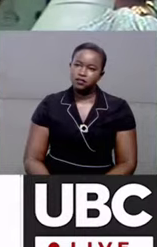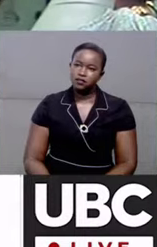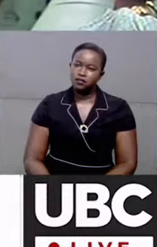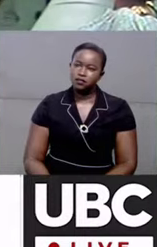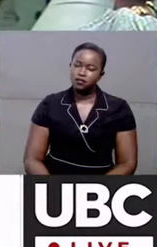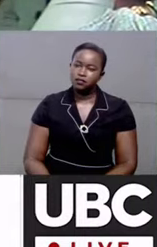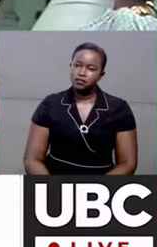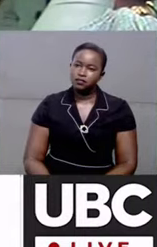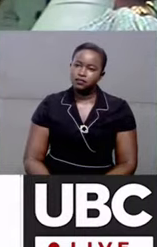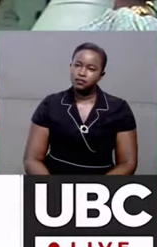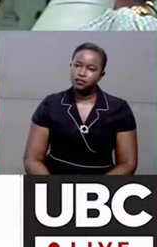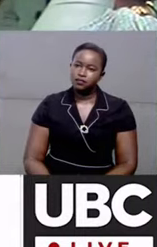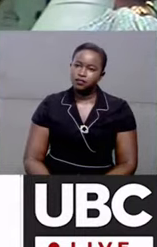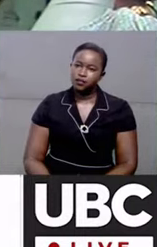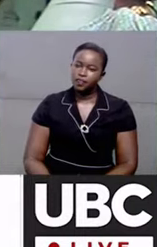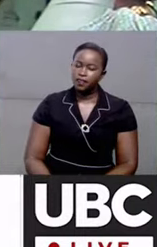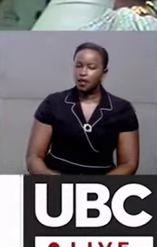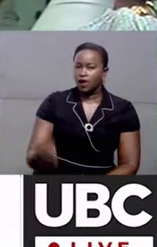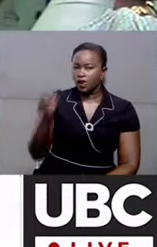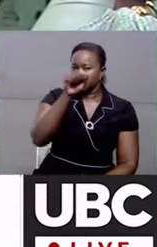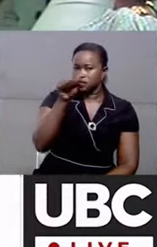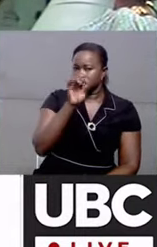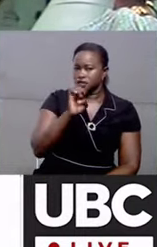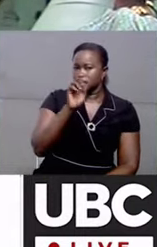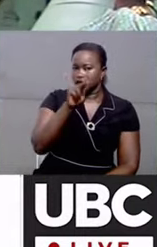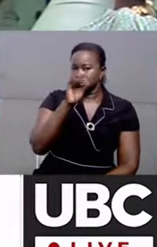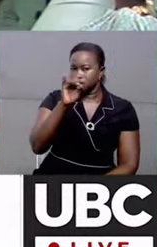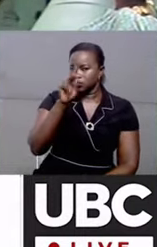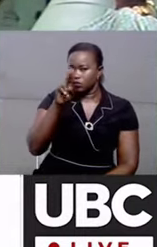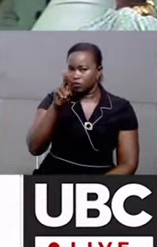You, Sechikubo, you talk whatever you want to